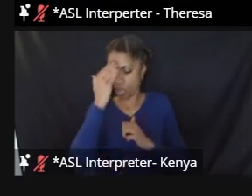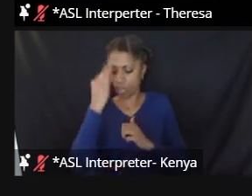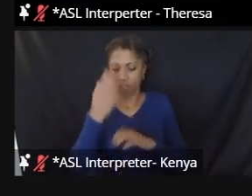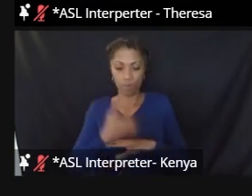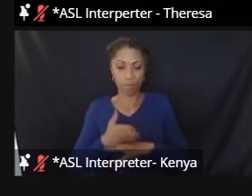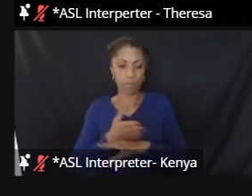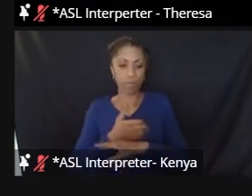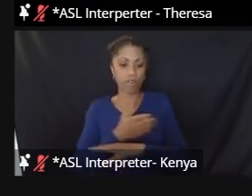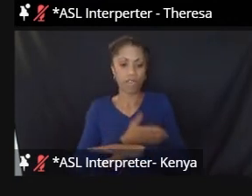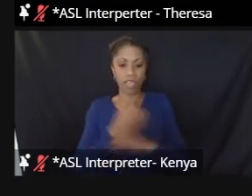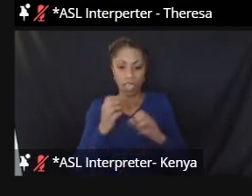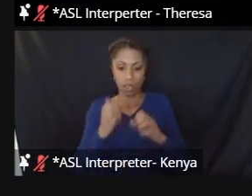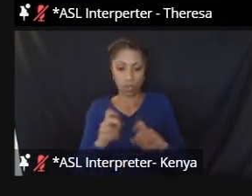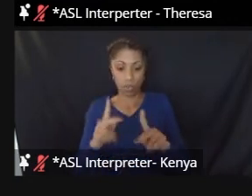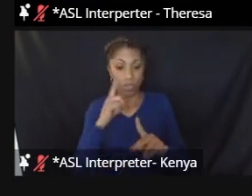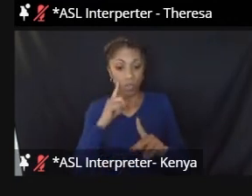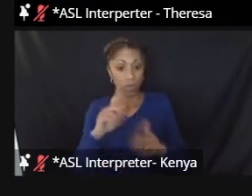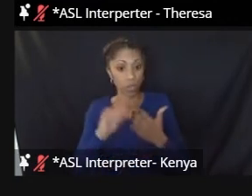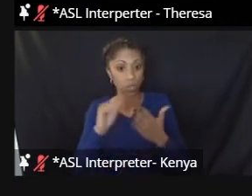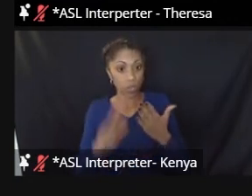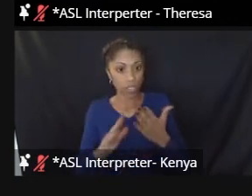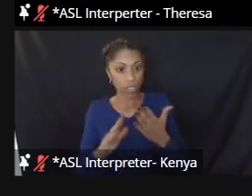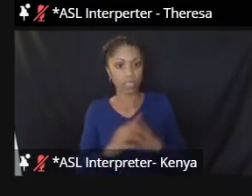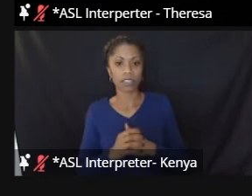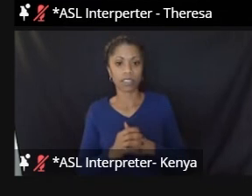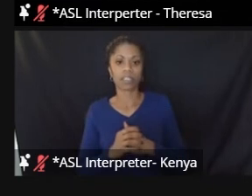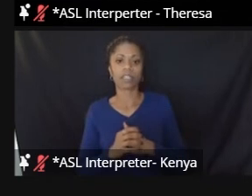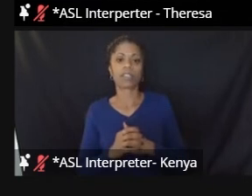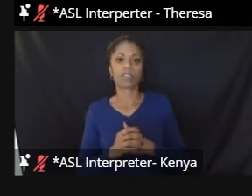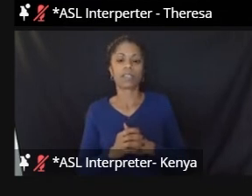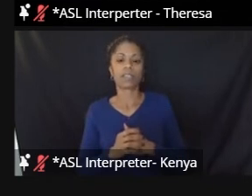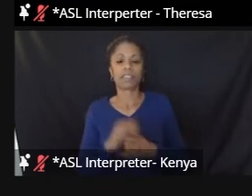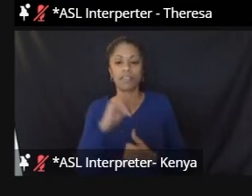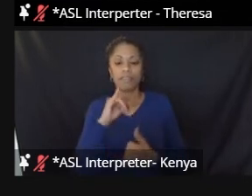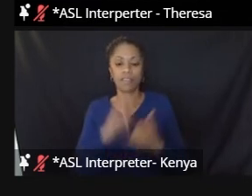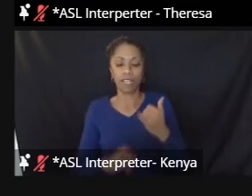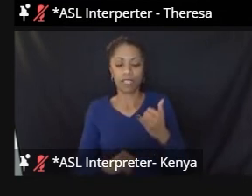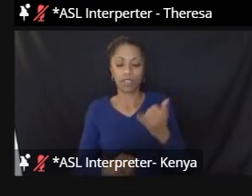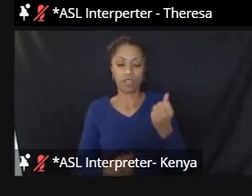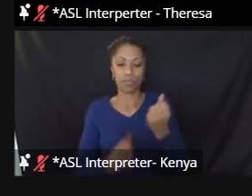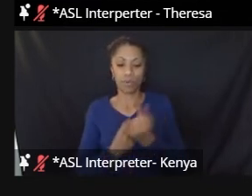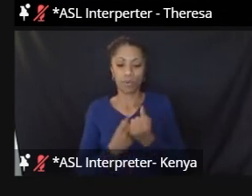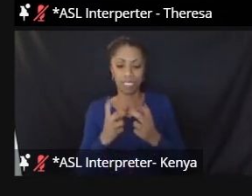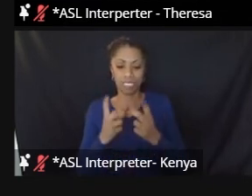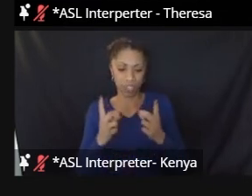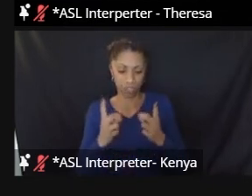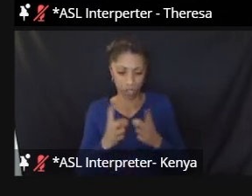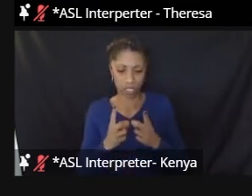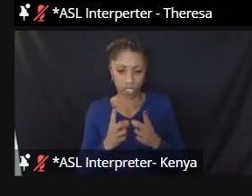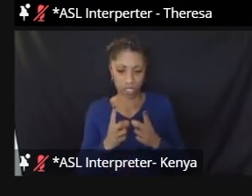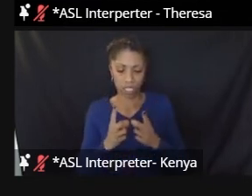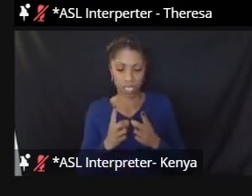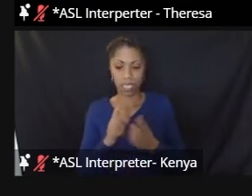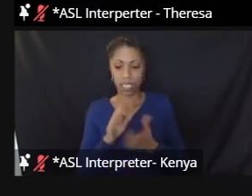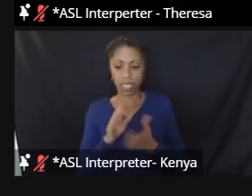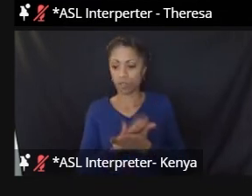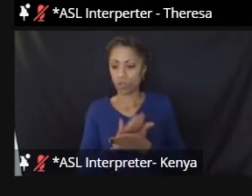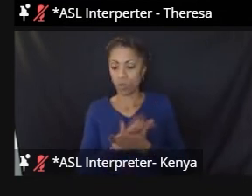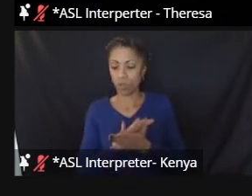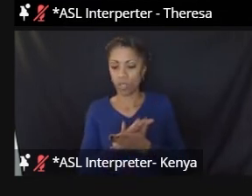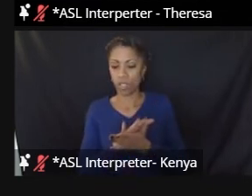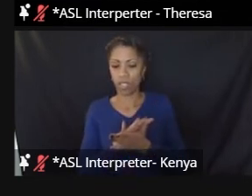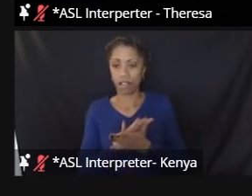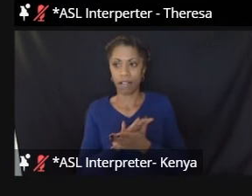for students? And then finally, support district and school innovation. Again, another one of our key values, our